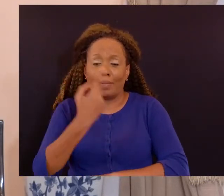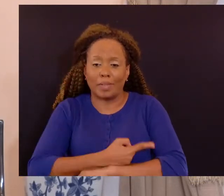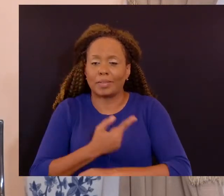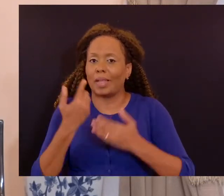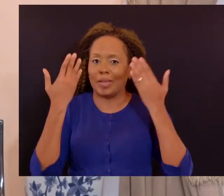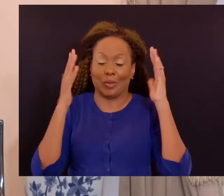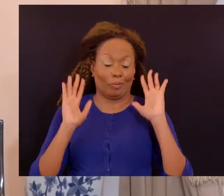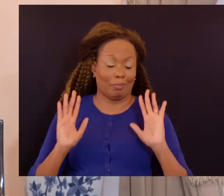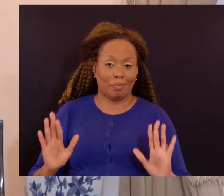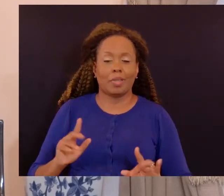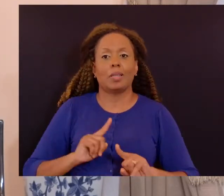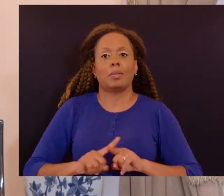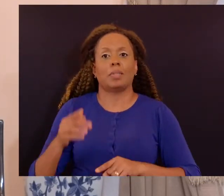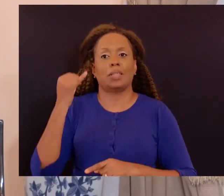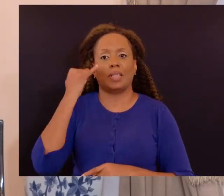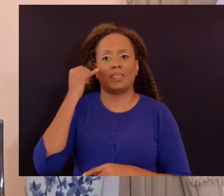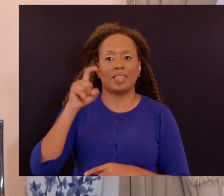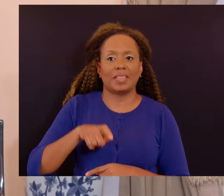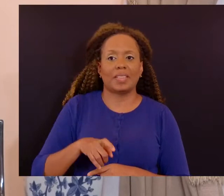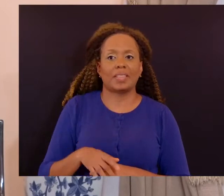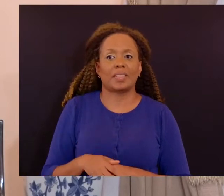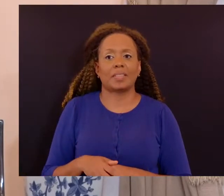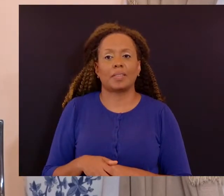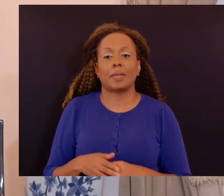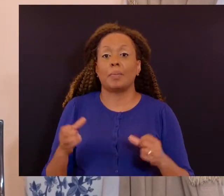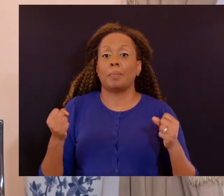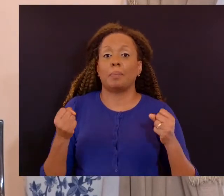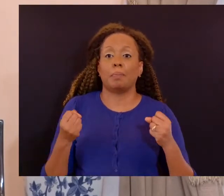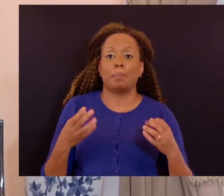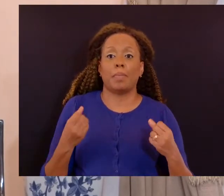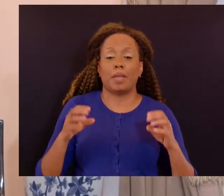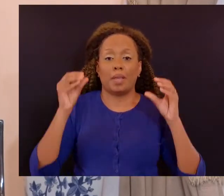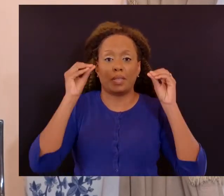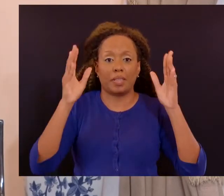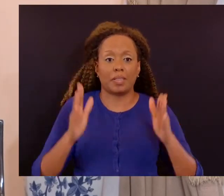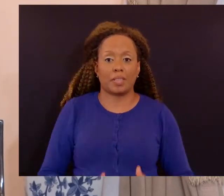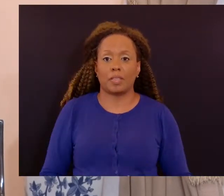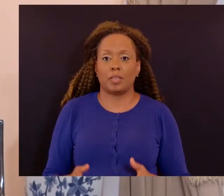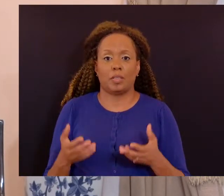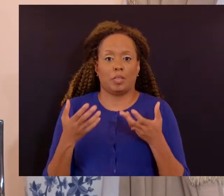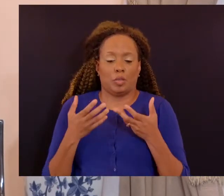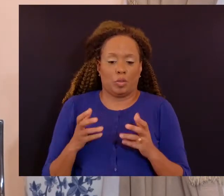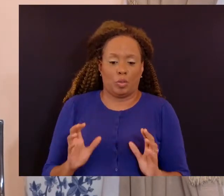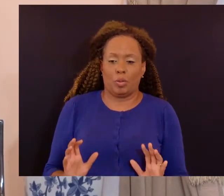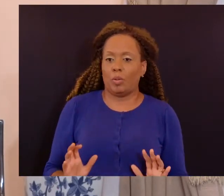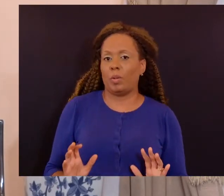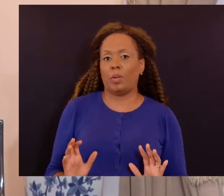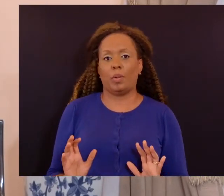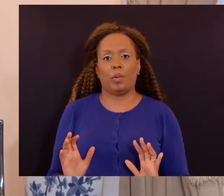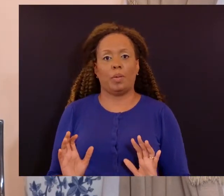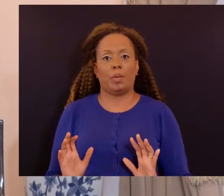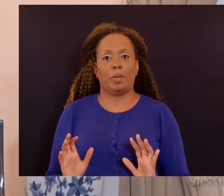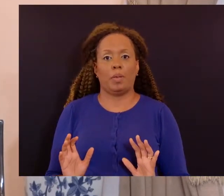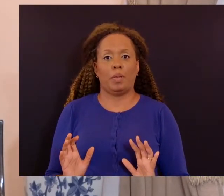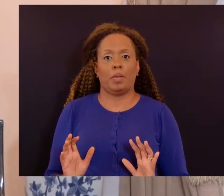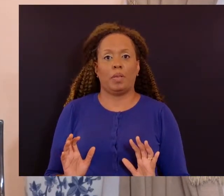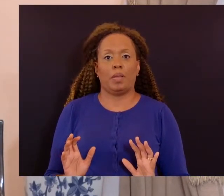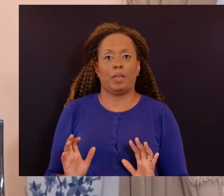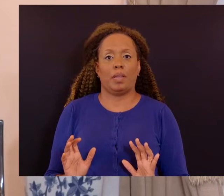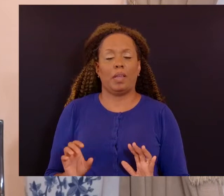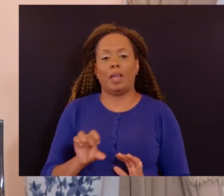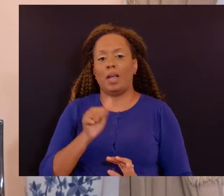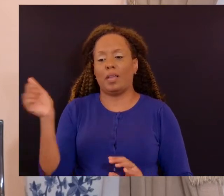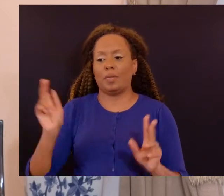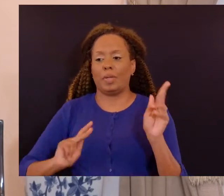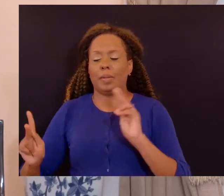If it is that we need to, and I must tell you, many of the teachers do not want to give anybody else the opportunity to teach their children because